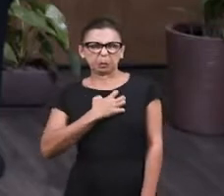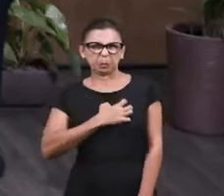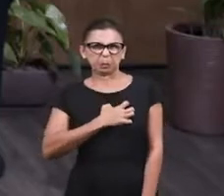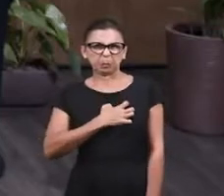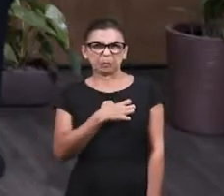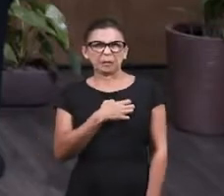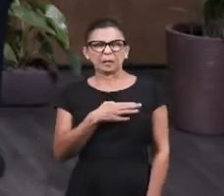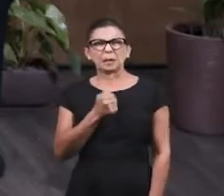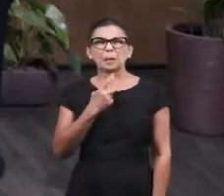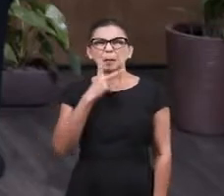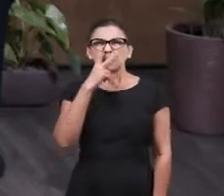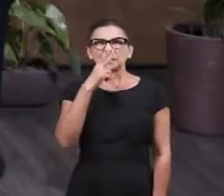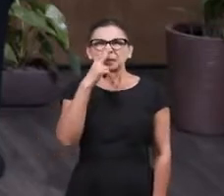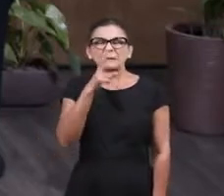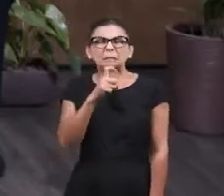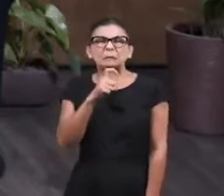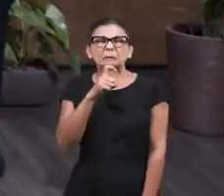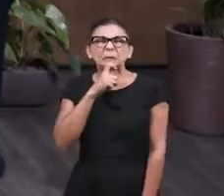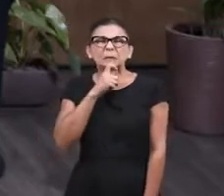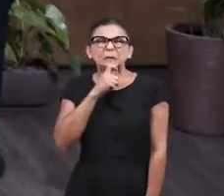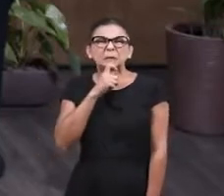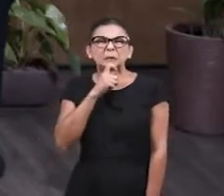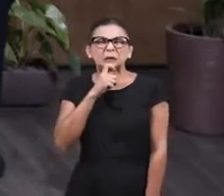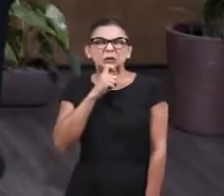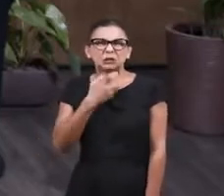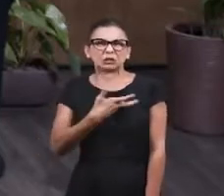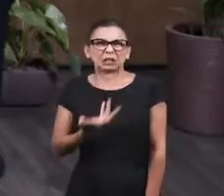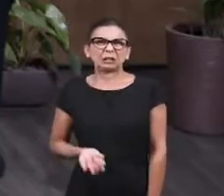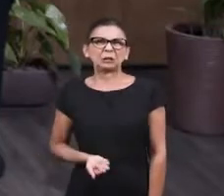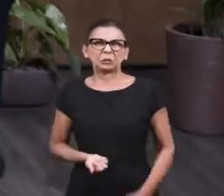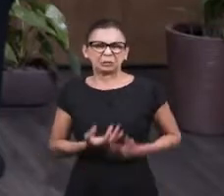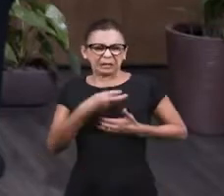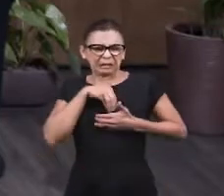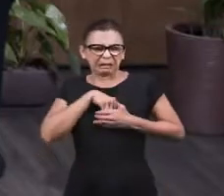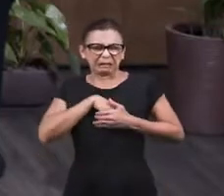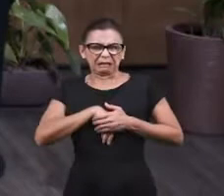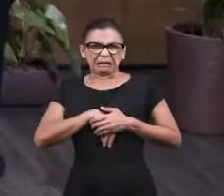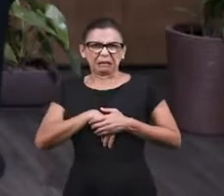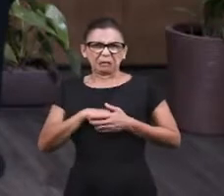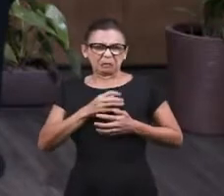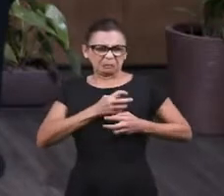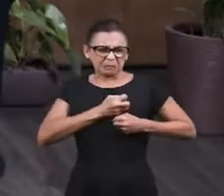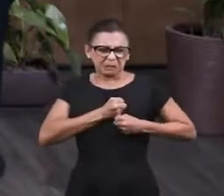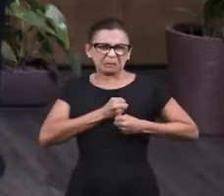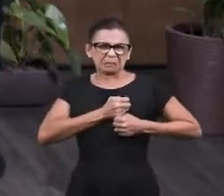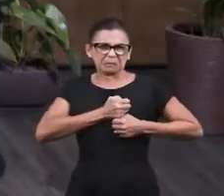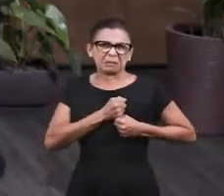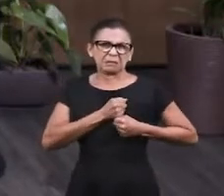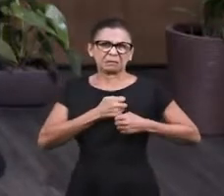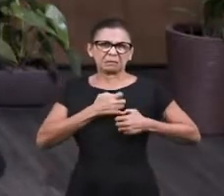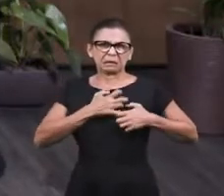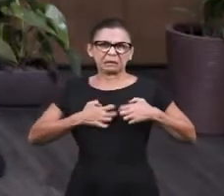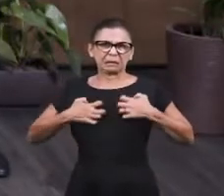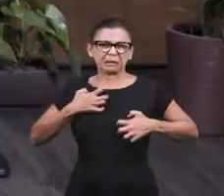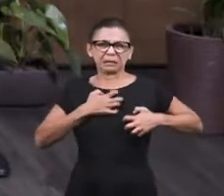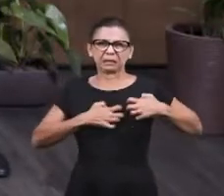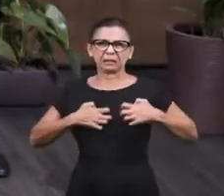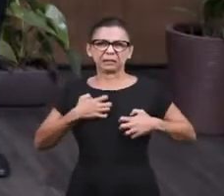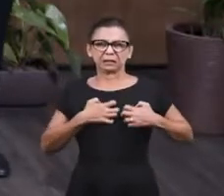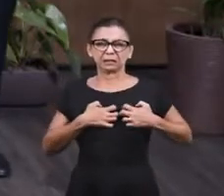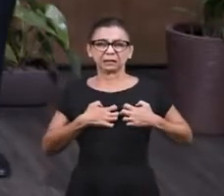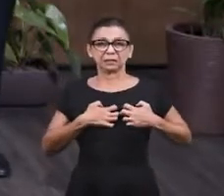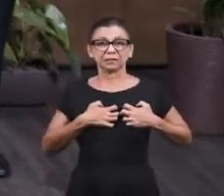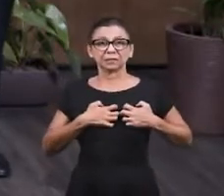Their hearts have become cold, keeping all of those feelings that only make people sick, but God wants to